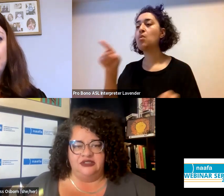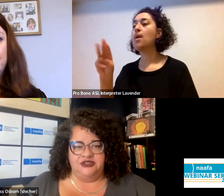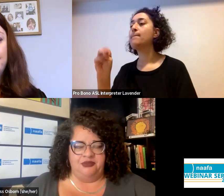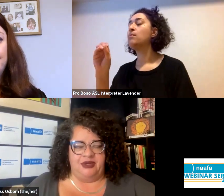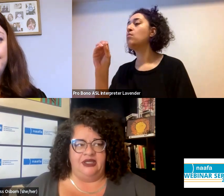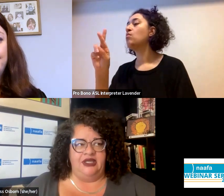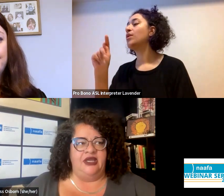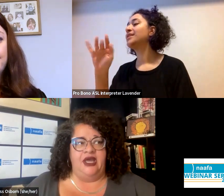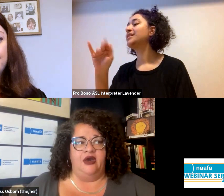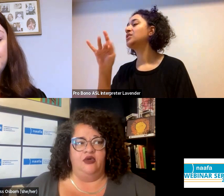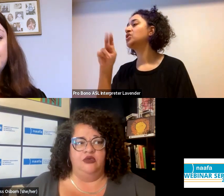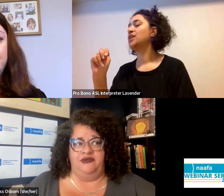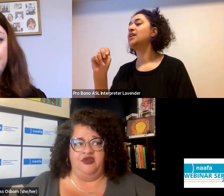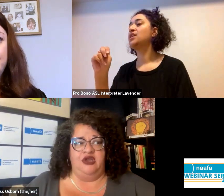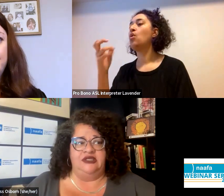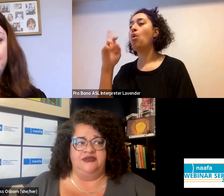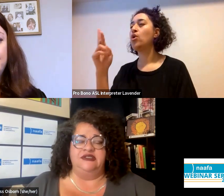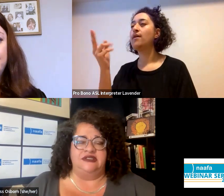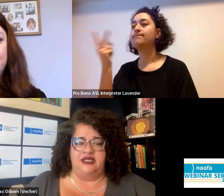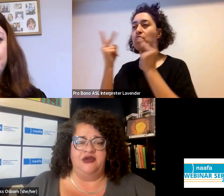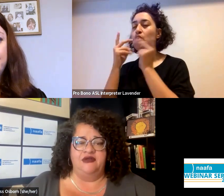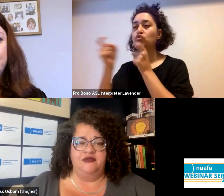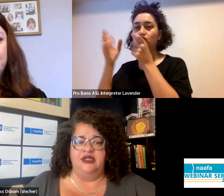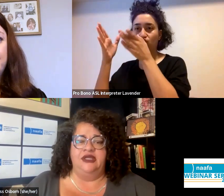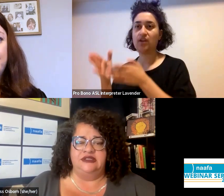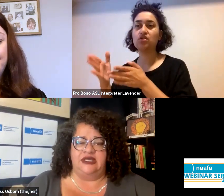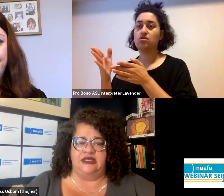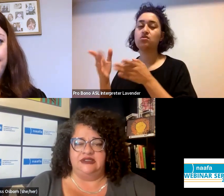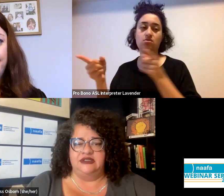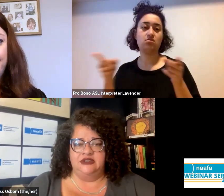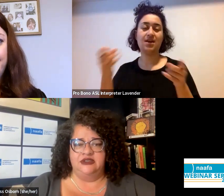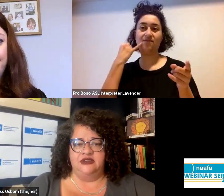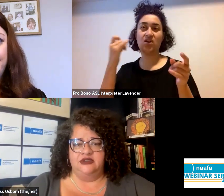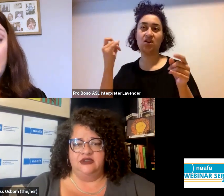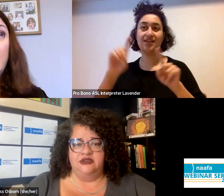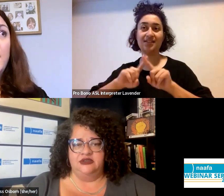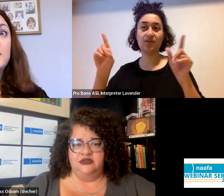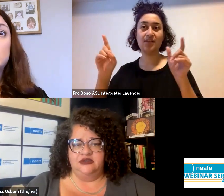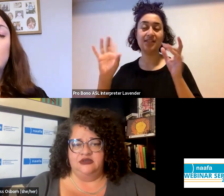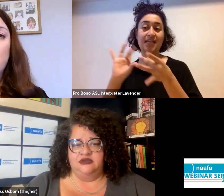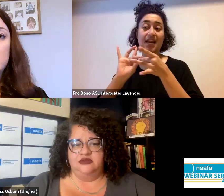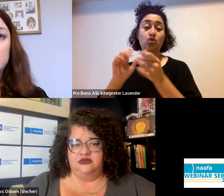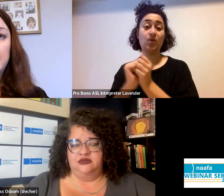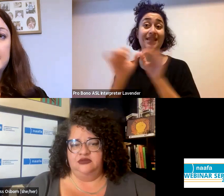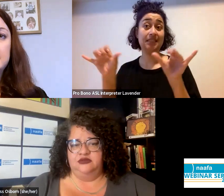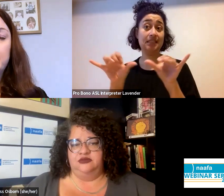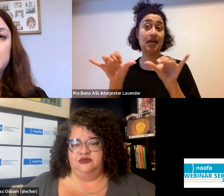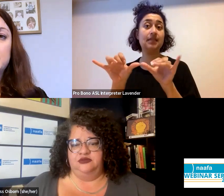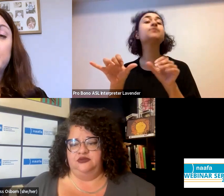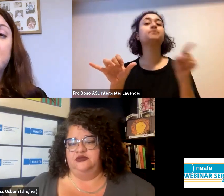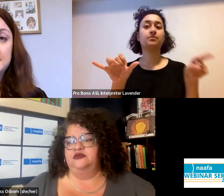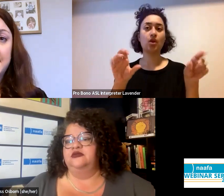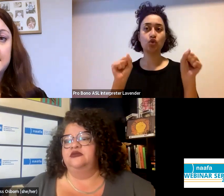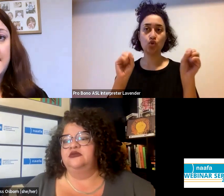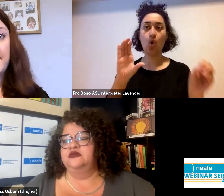director does to the body, and how, if there are any differences there related to size? So a coroner is the